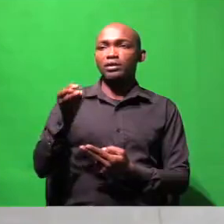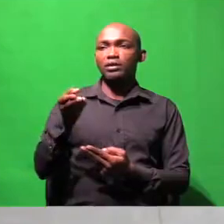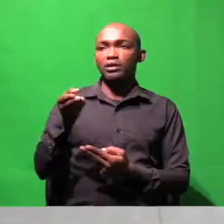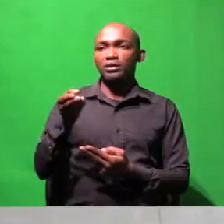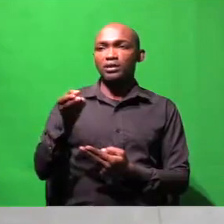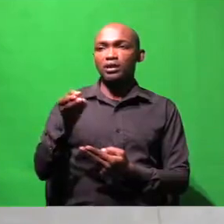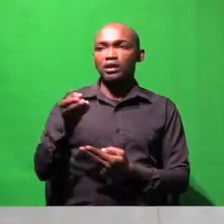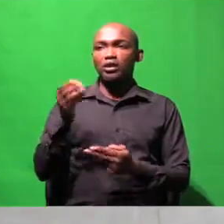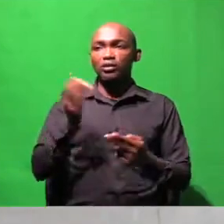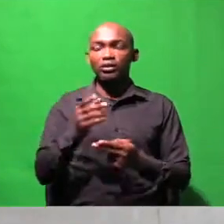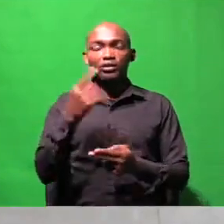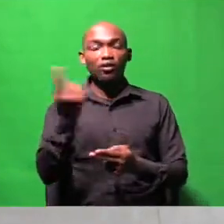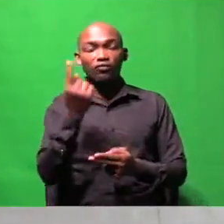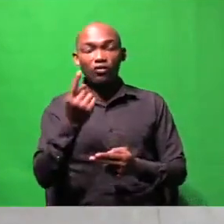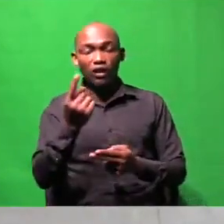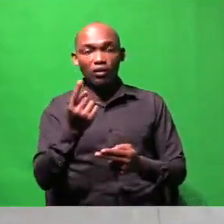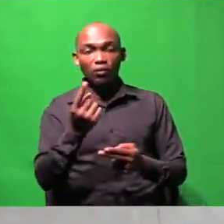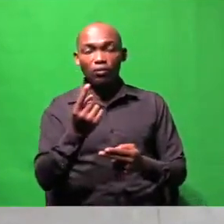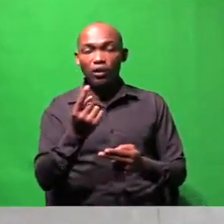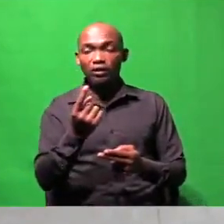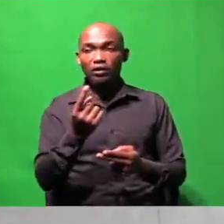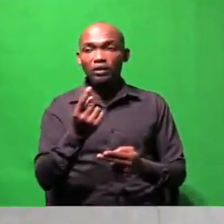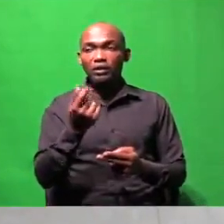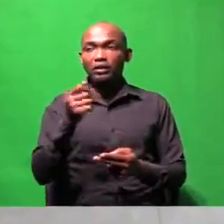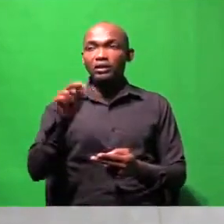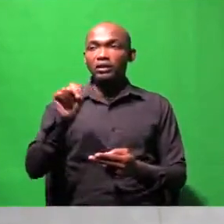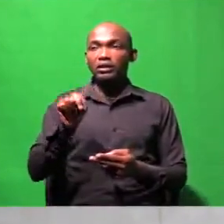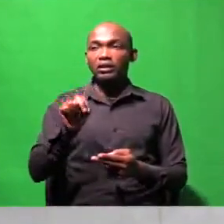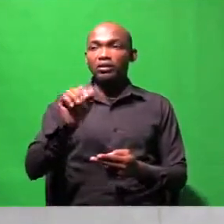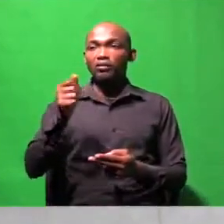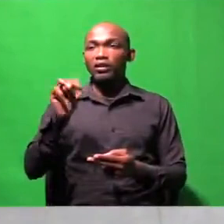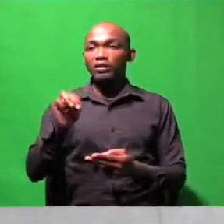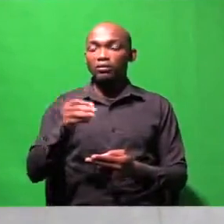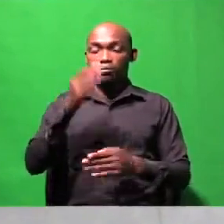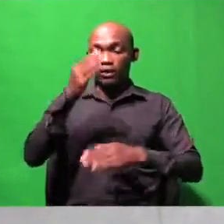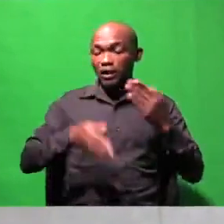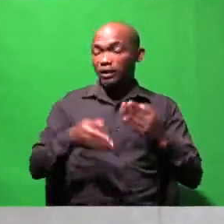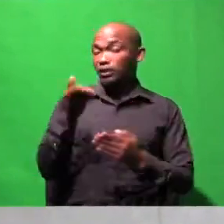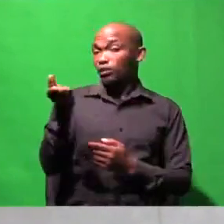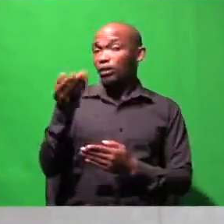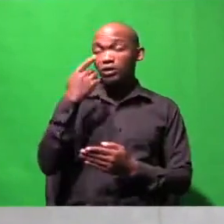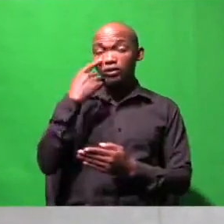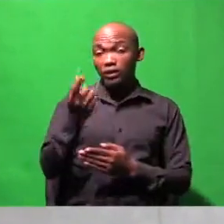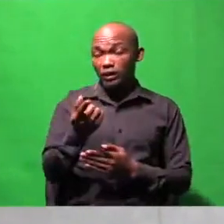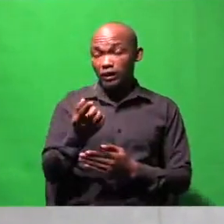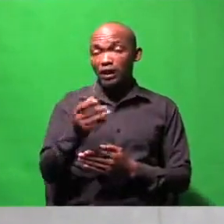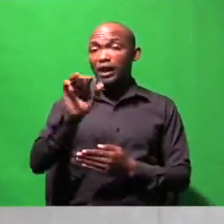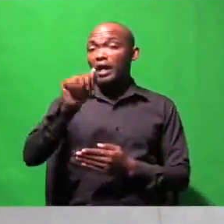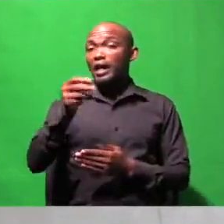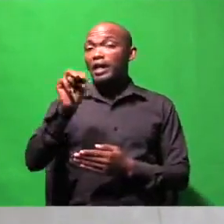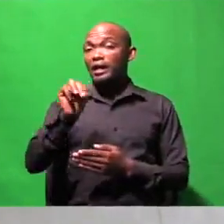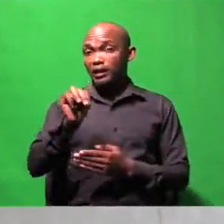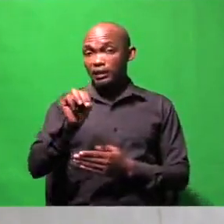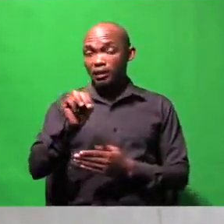combine, so we are talking about combination. But this one, the last one says atom of